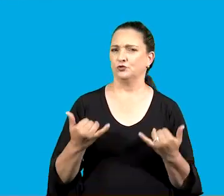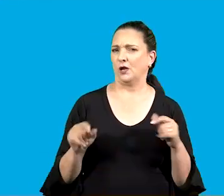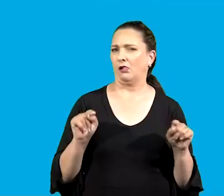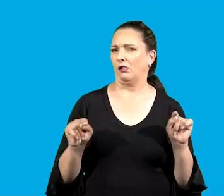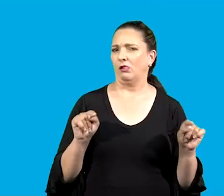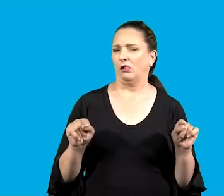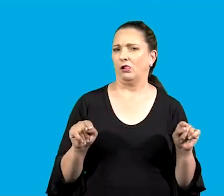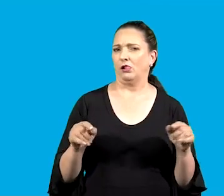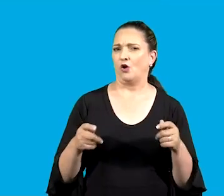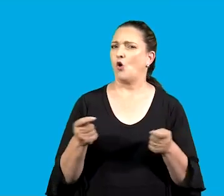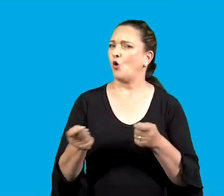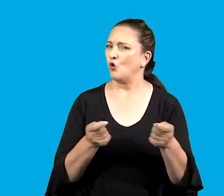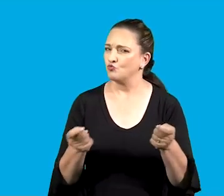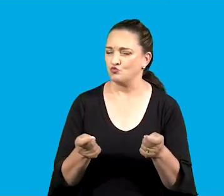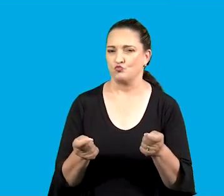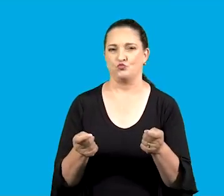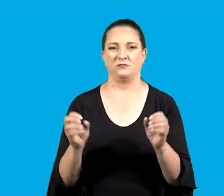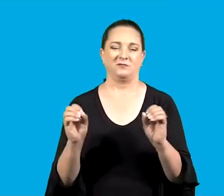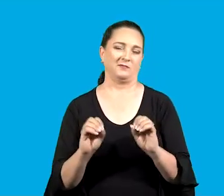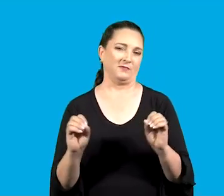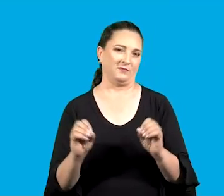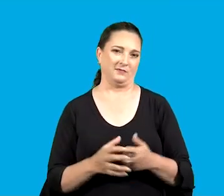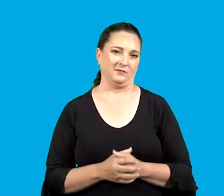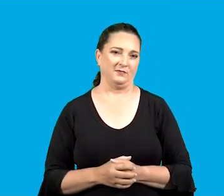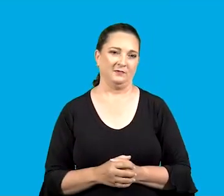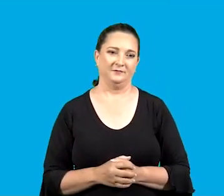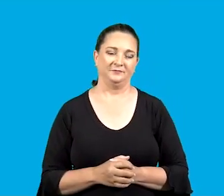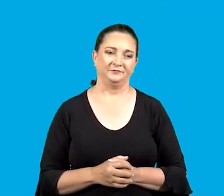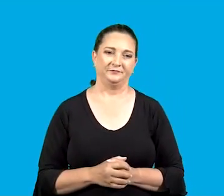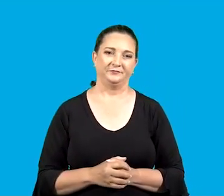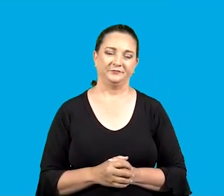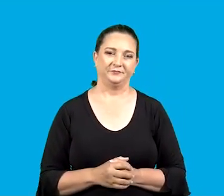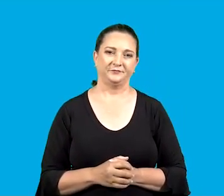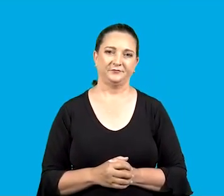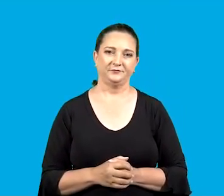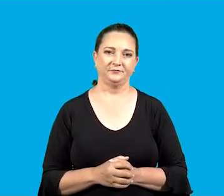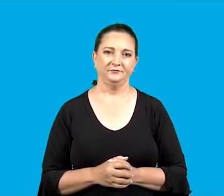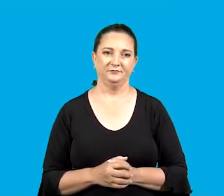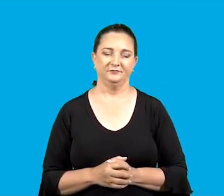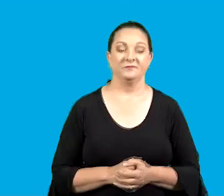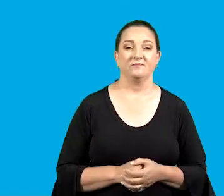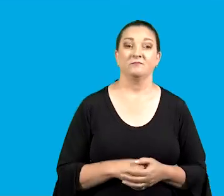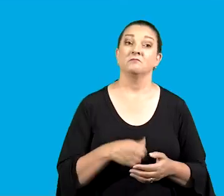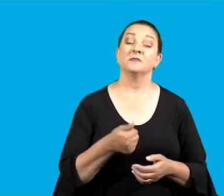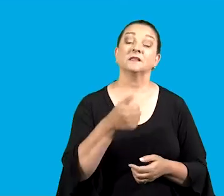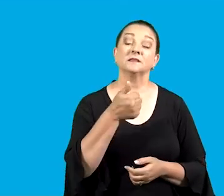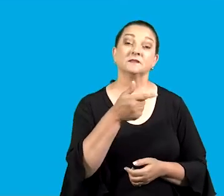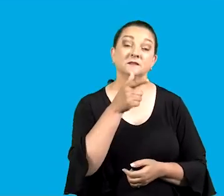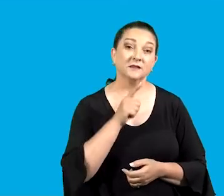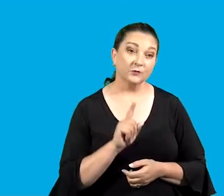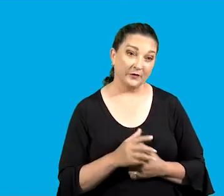that there was no control over our delivery expenses.